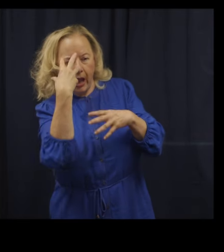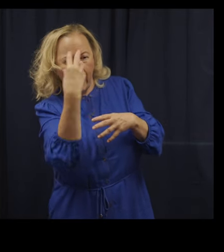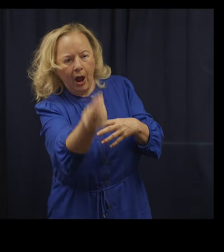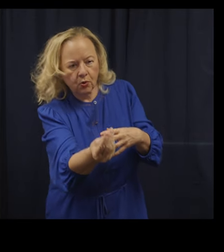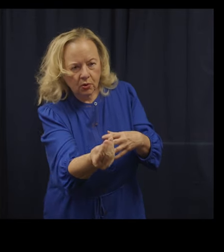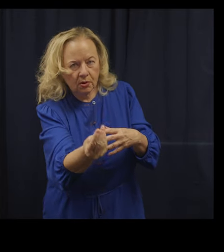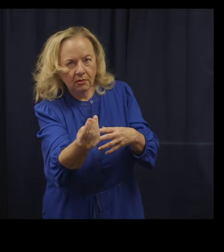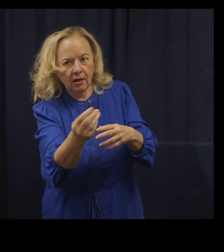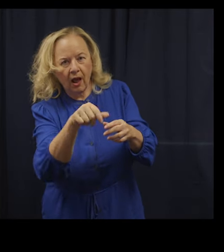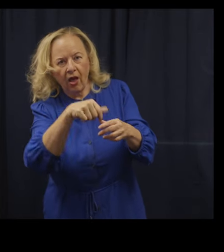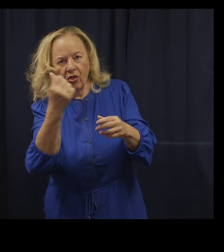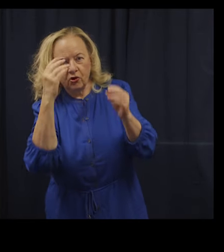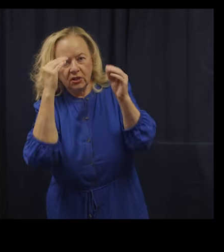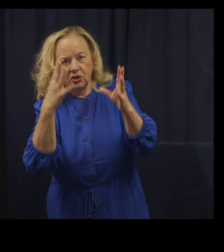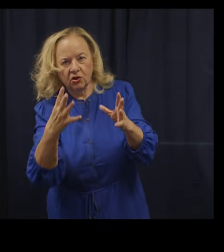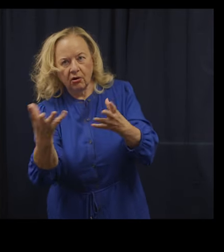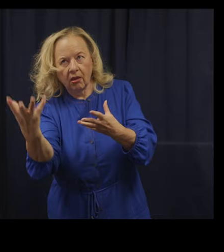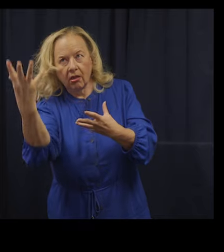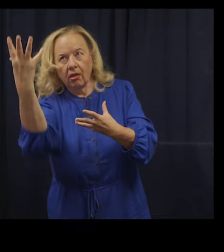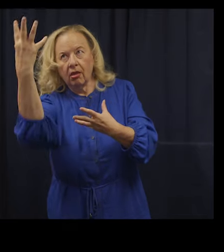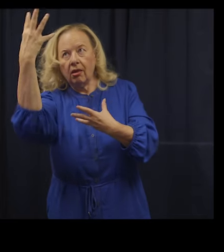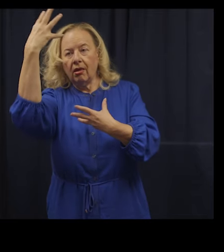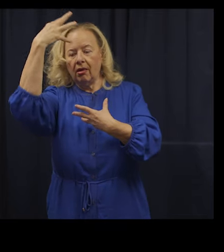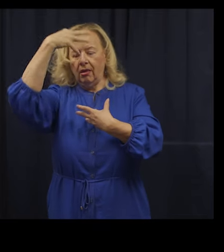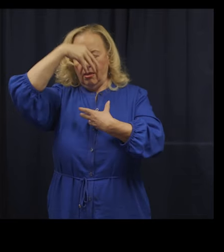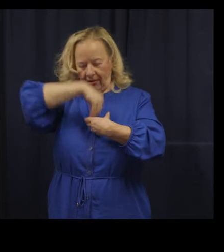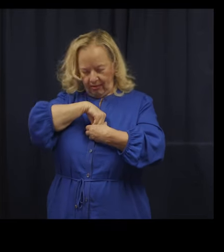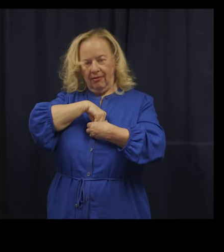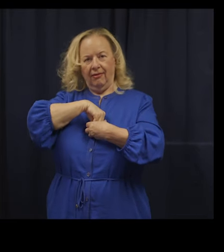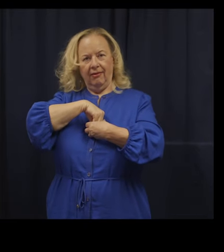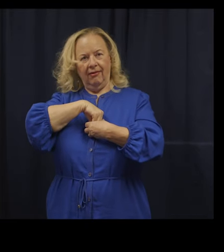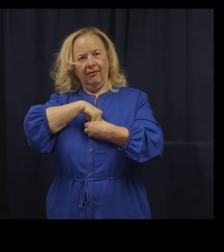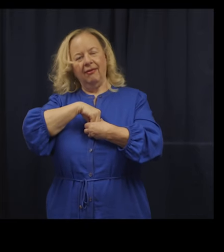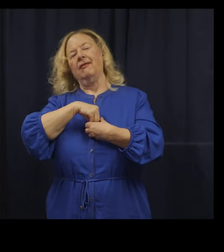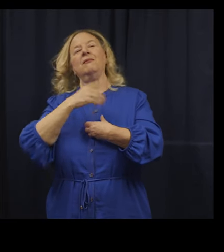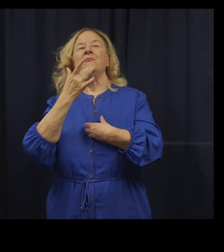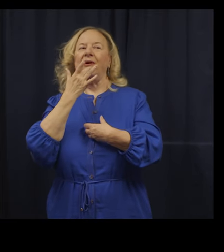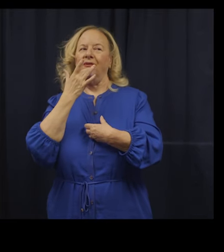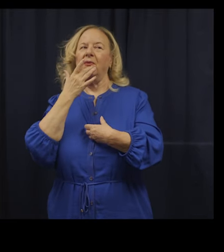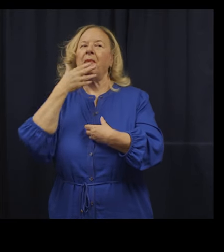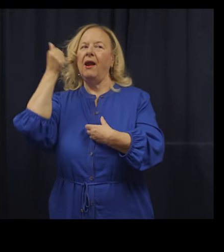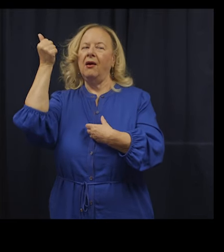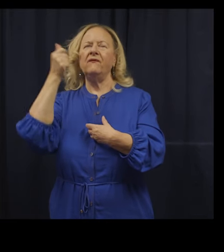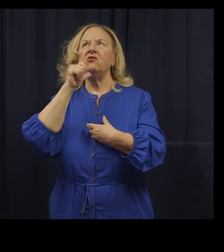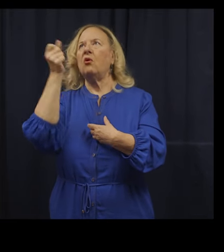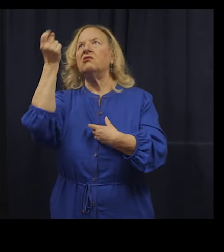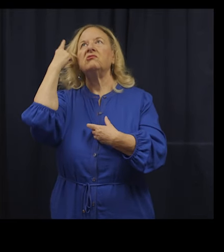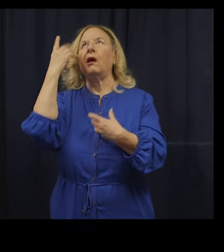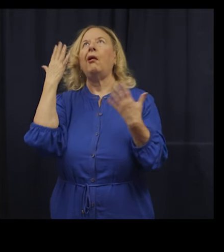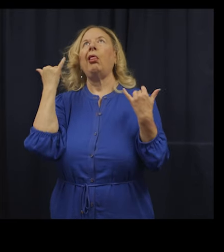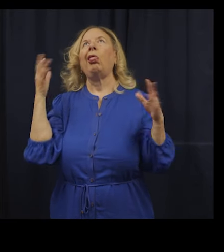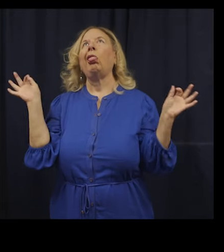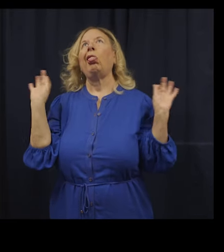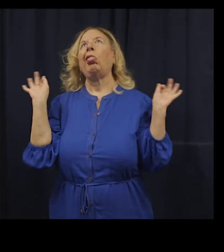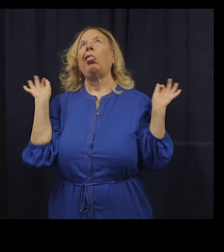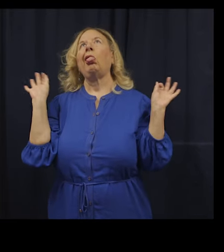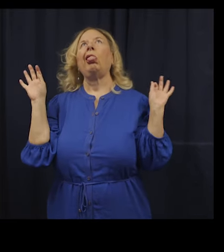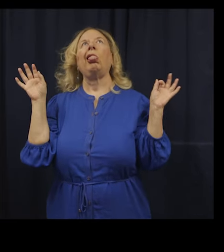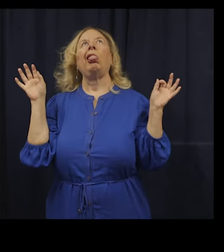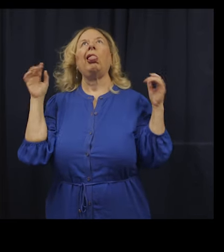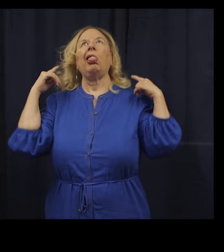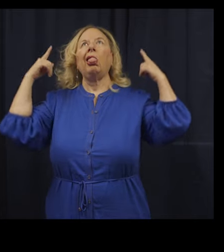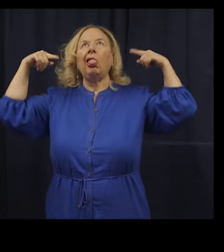who wants to get something in. I want to get it in, because if you don't understand it, what am I doing here?